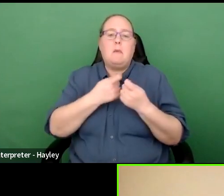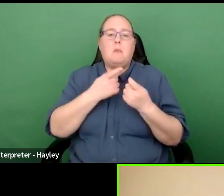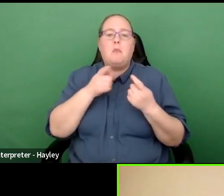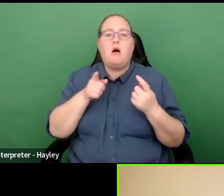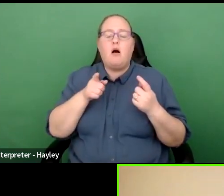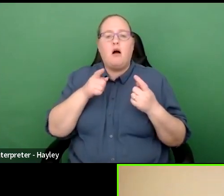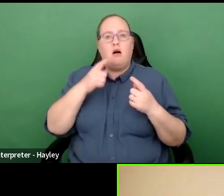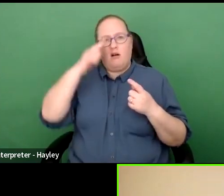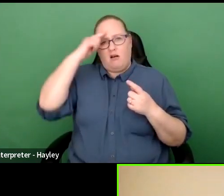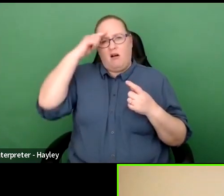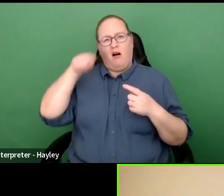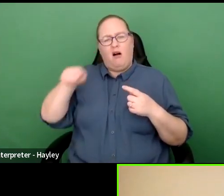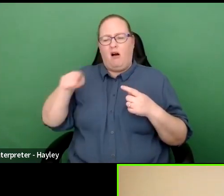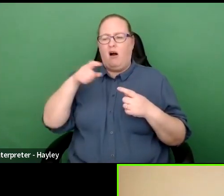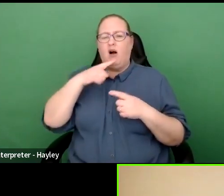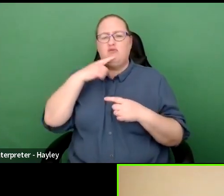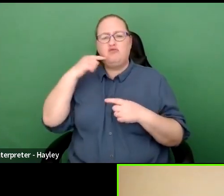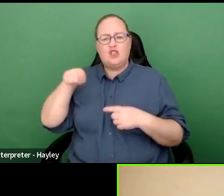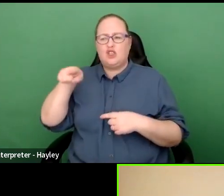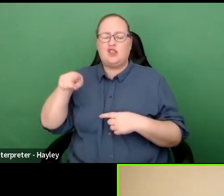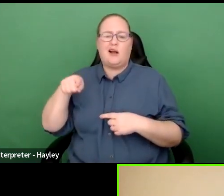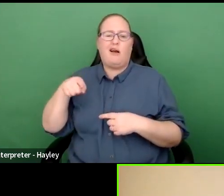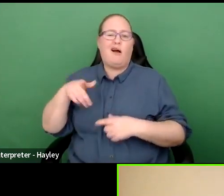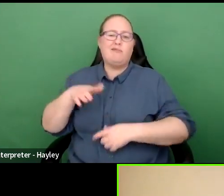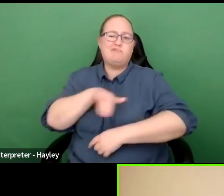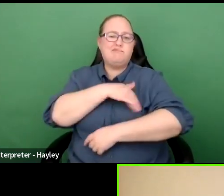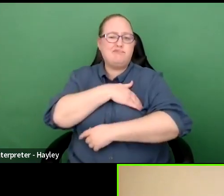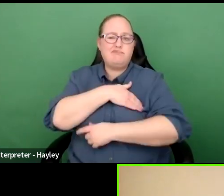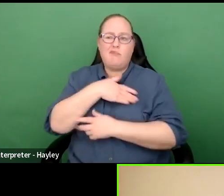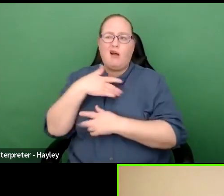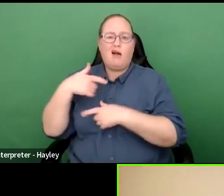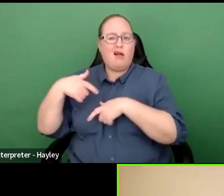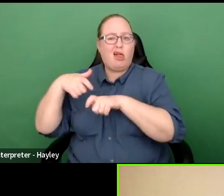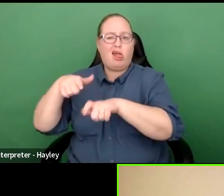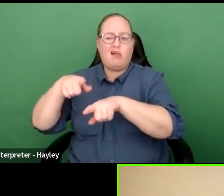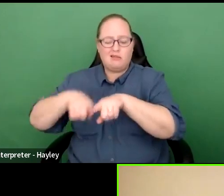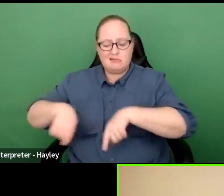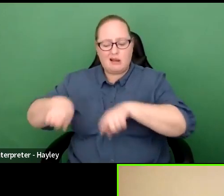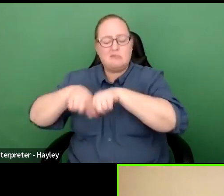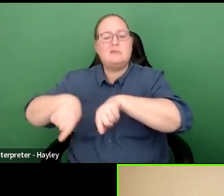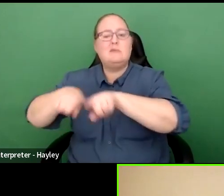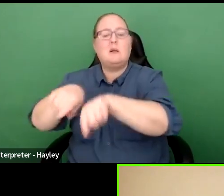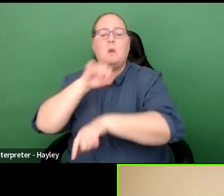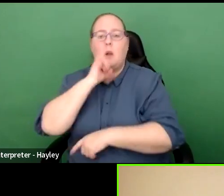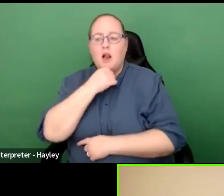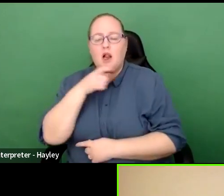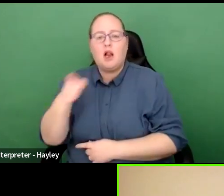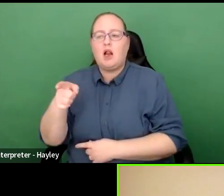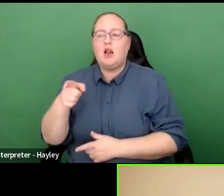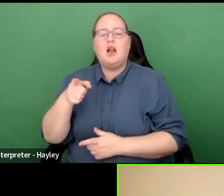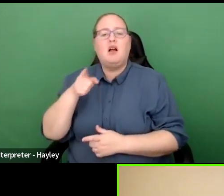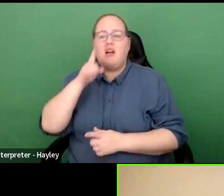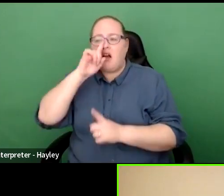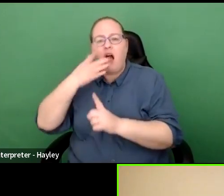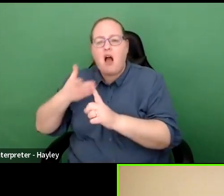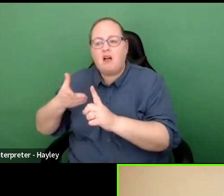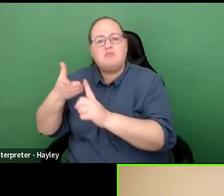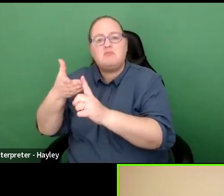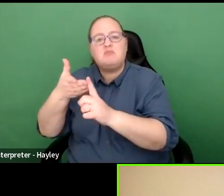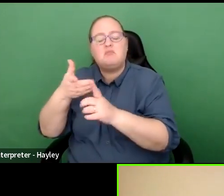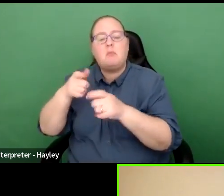Russia, Russia that is hopeless, Russia that is incapable of taking a path towards